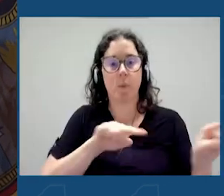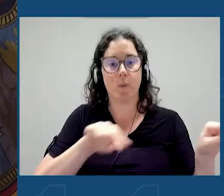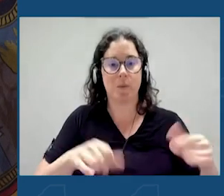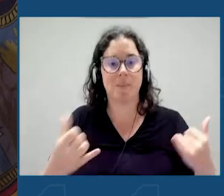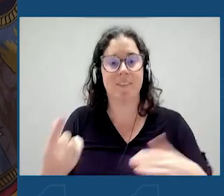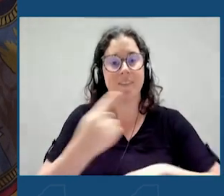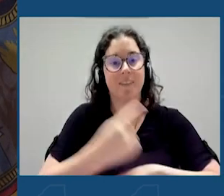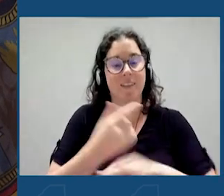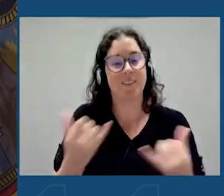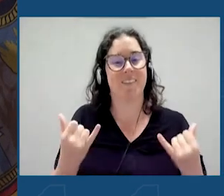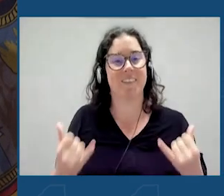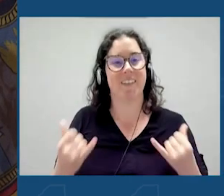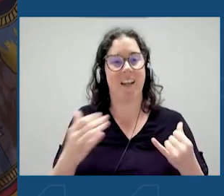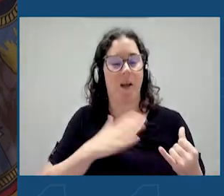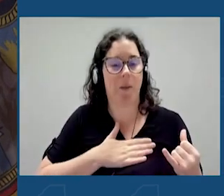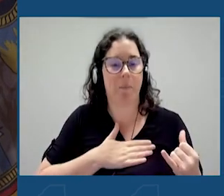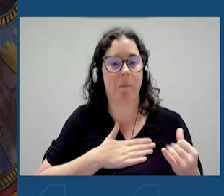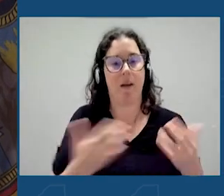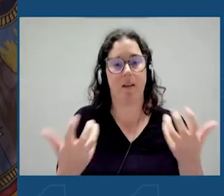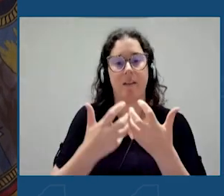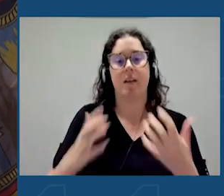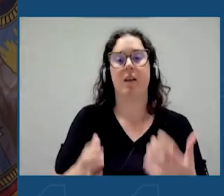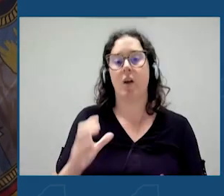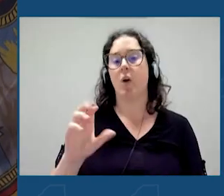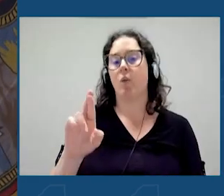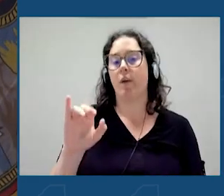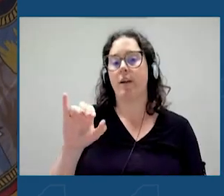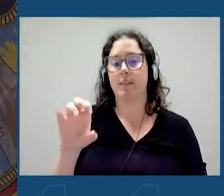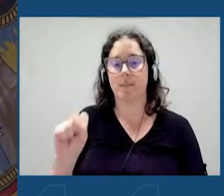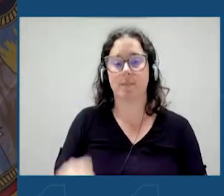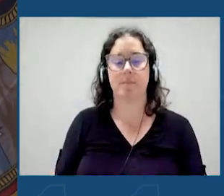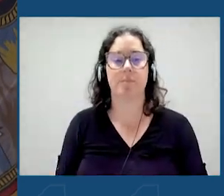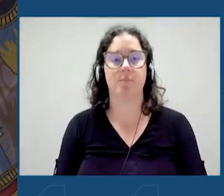my colleague, Assemblywoman Karina Reyes.